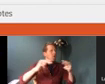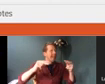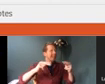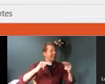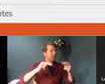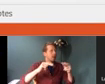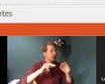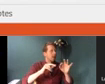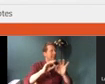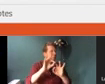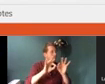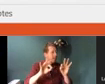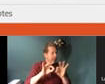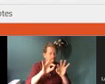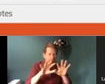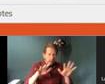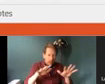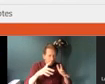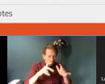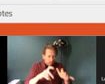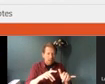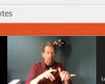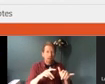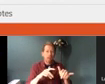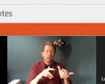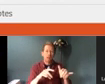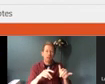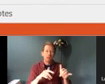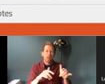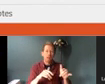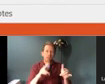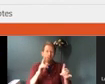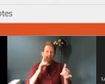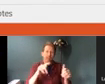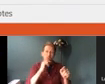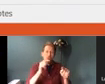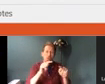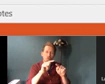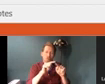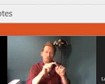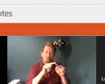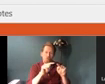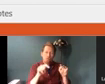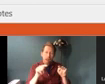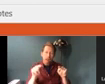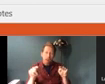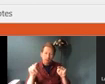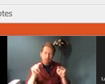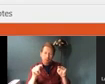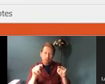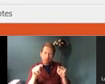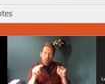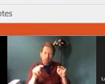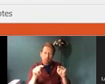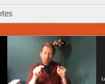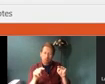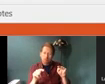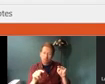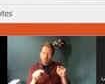identify positions. For example, here these red arrows point out to schematic positions which